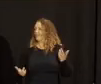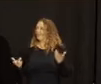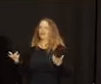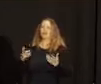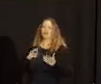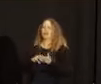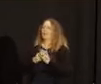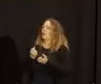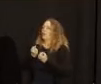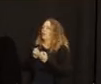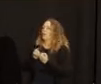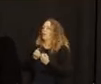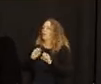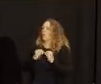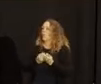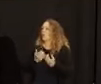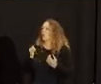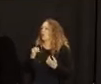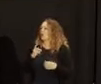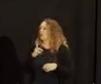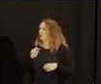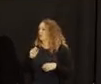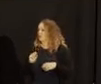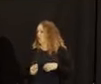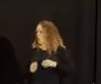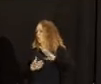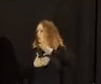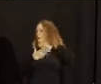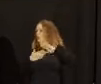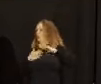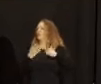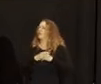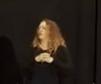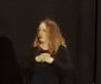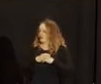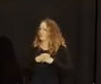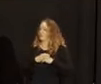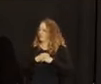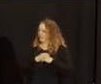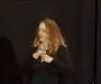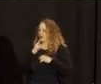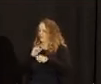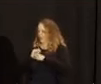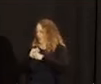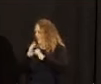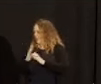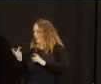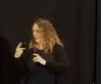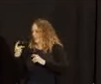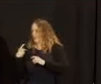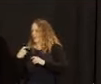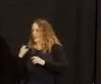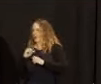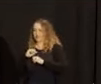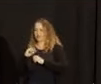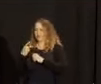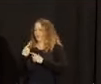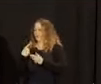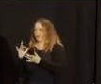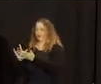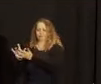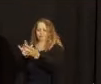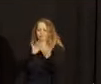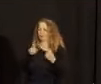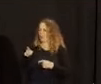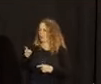you know, supporting organizations like the New Disabled South, which has been developed by my colleague and friend Dom Kelly and a bunch of other folks coming out of